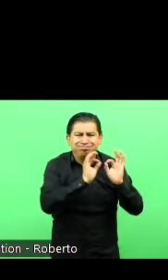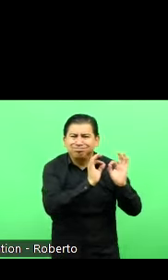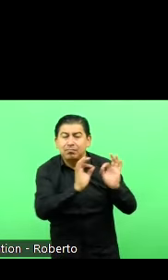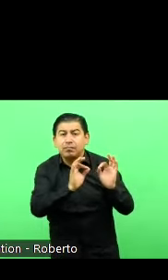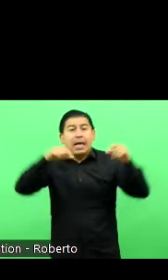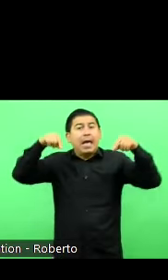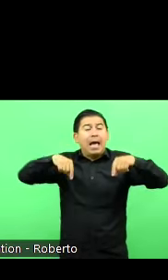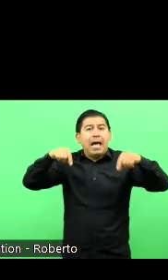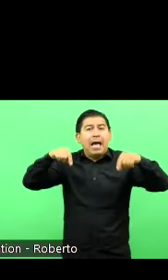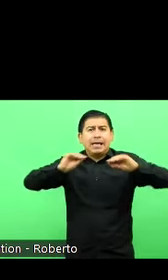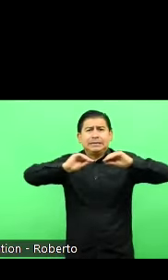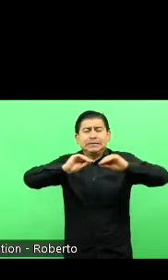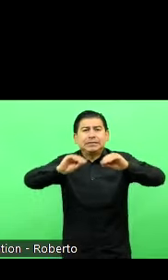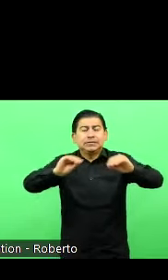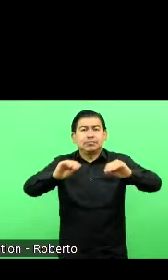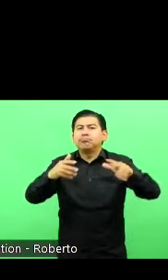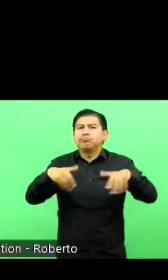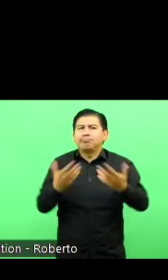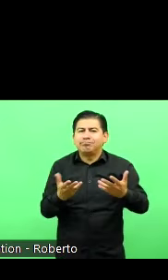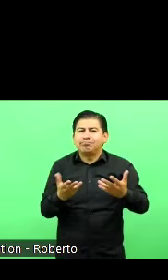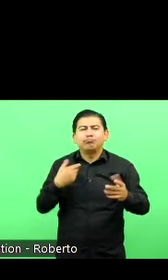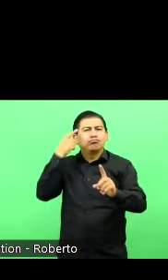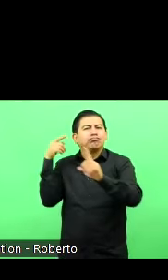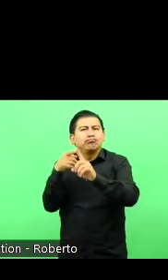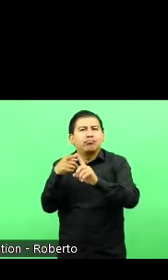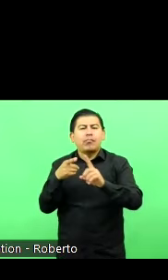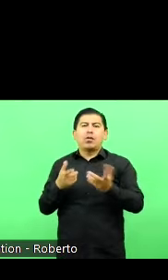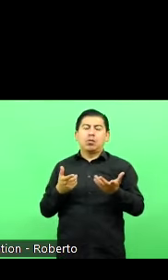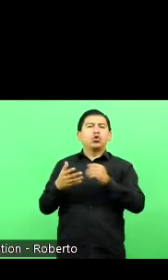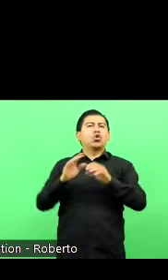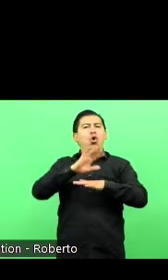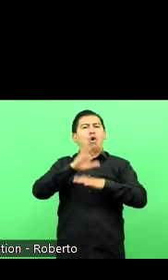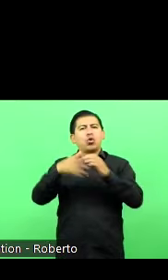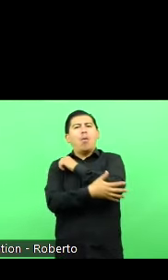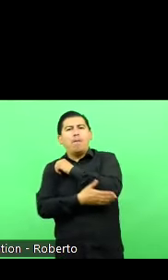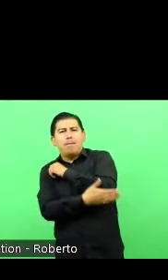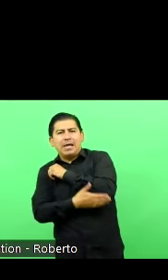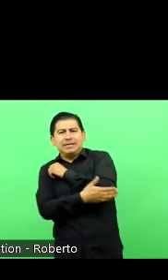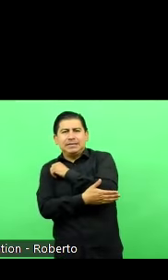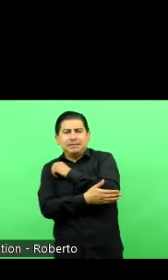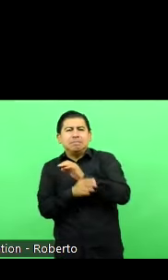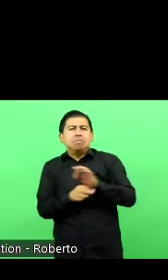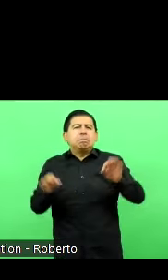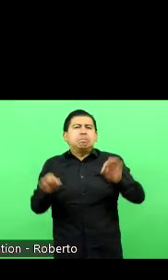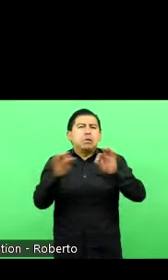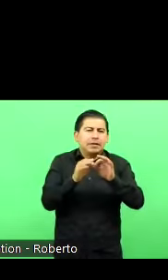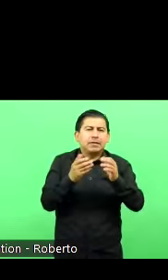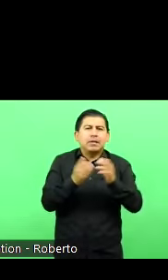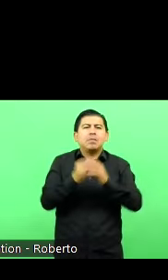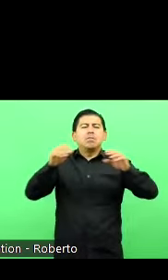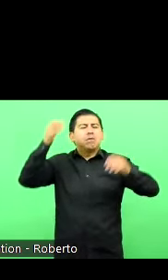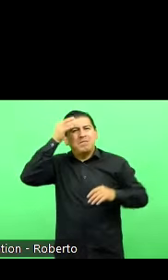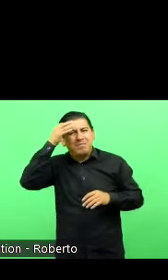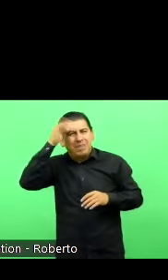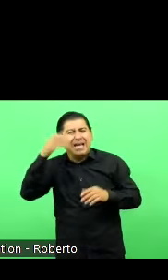Risk Reduction and the Paris Agreement on Climate Change, which offer clear roadmap for building resilient and inclusive urban